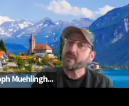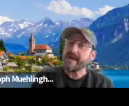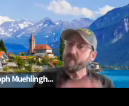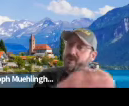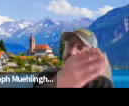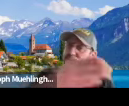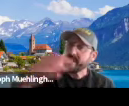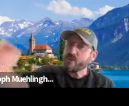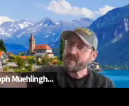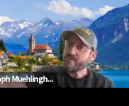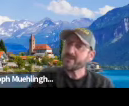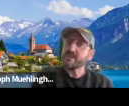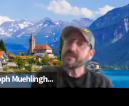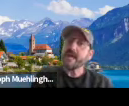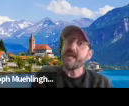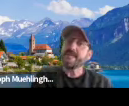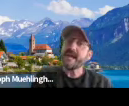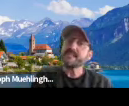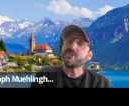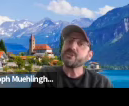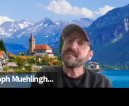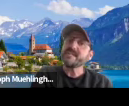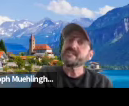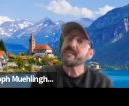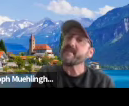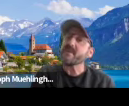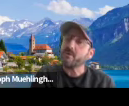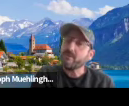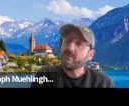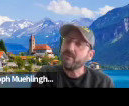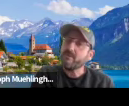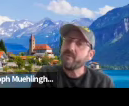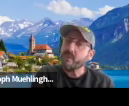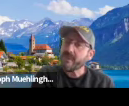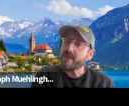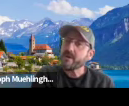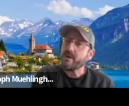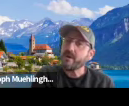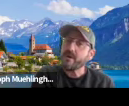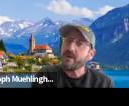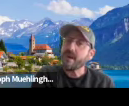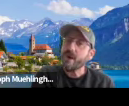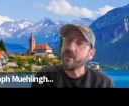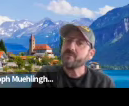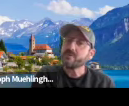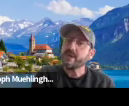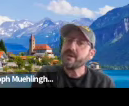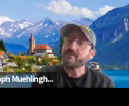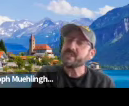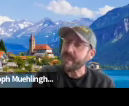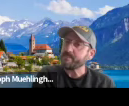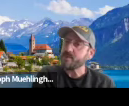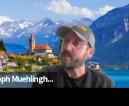down. All that, what we talked about, that nerve impulse. And at the end, it just releases a chemical from there onto